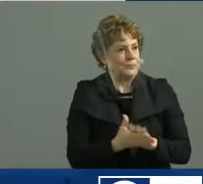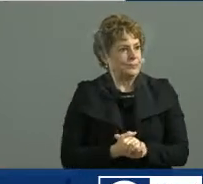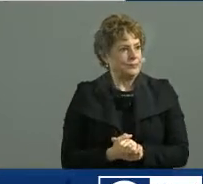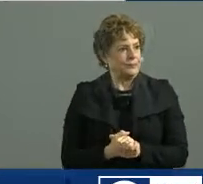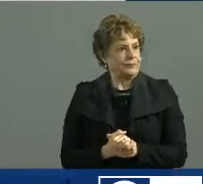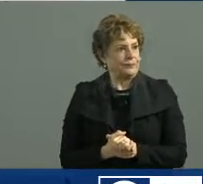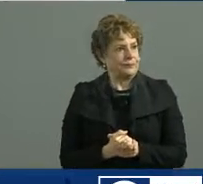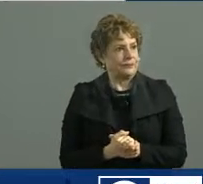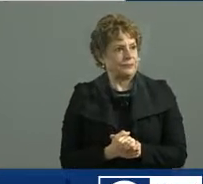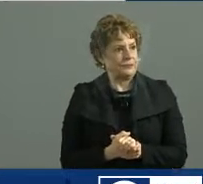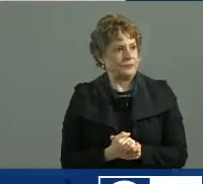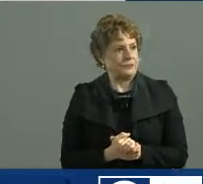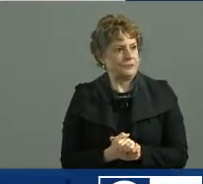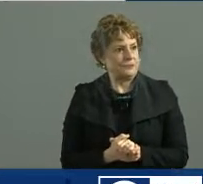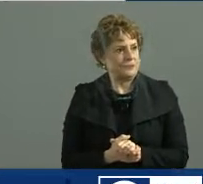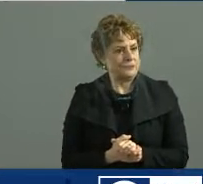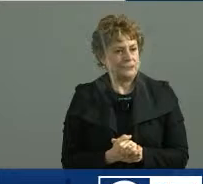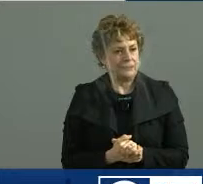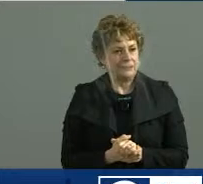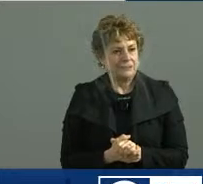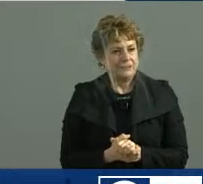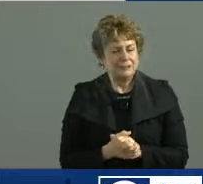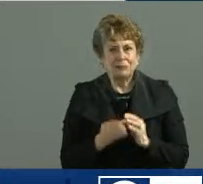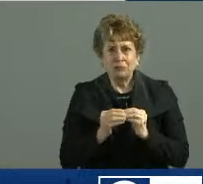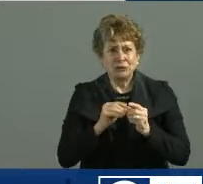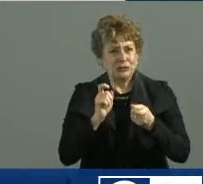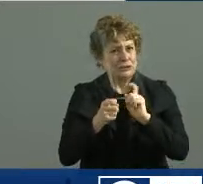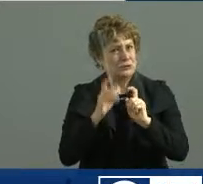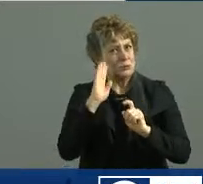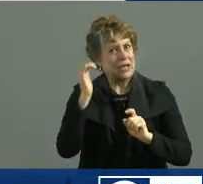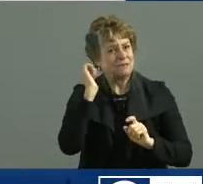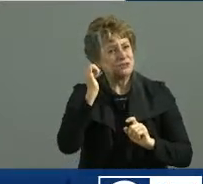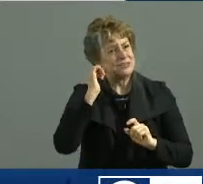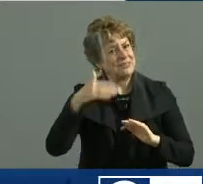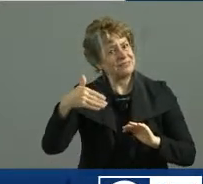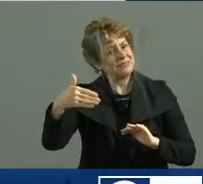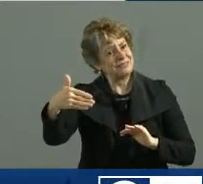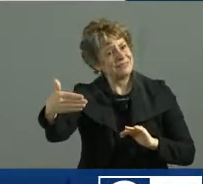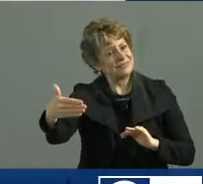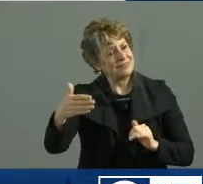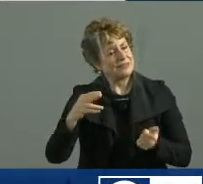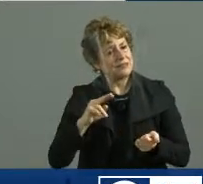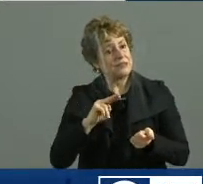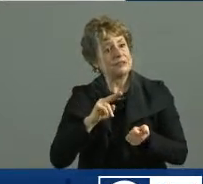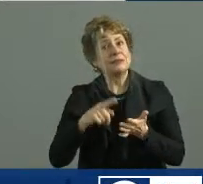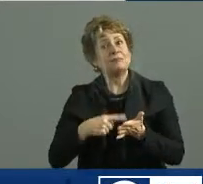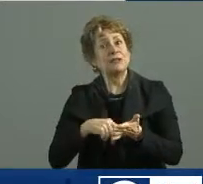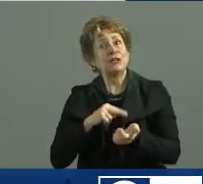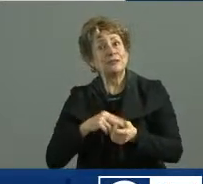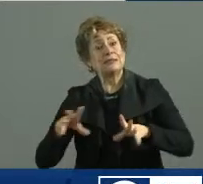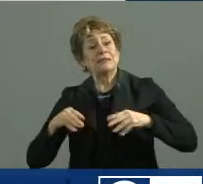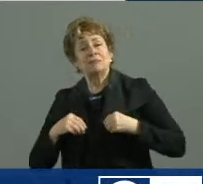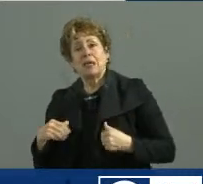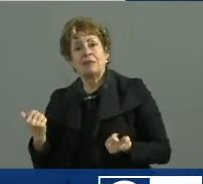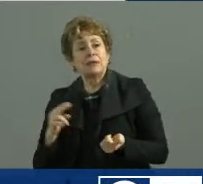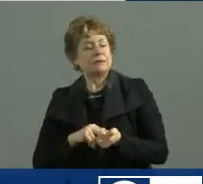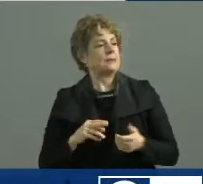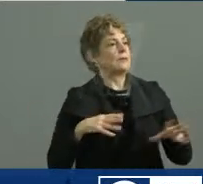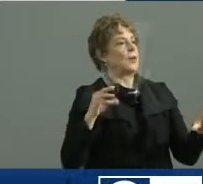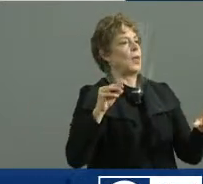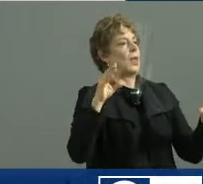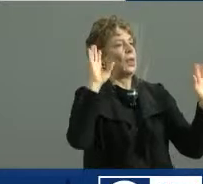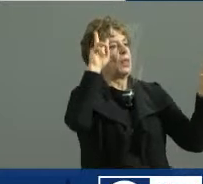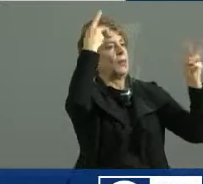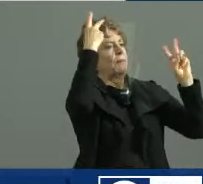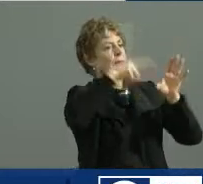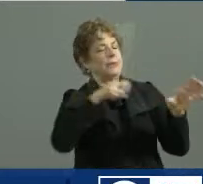staffing initiative change on a daily basis. Sometimes a nurse will accept and say that they're coming and then back out at the last moment. They make